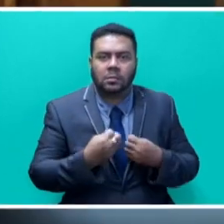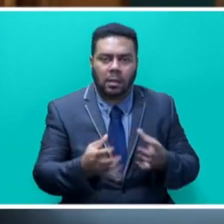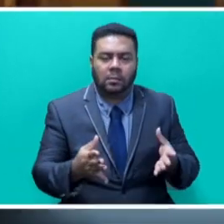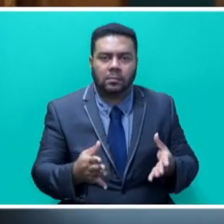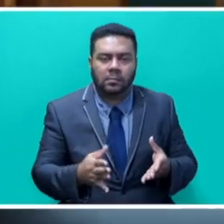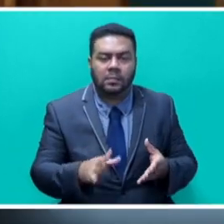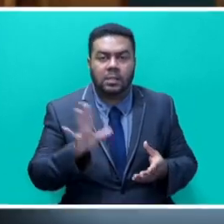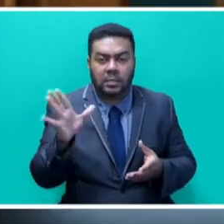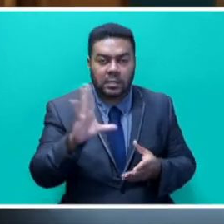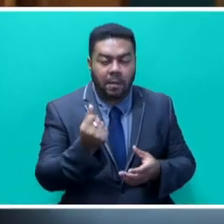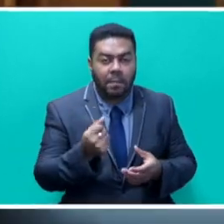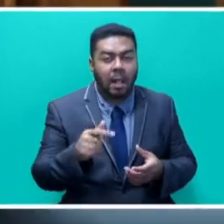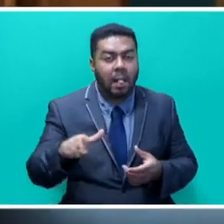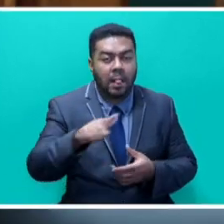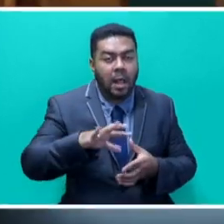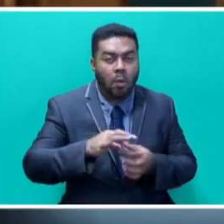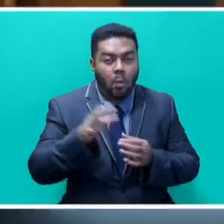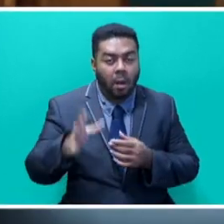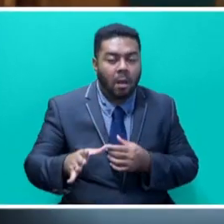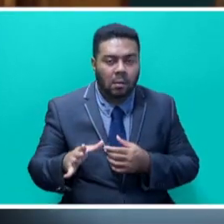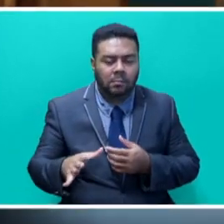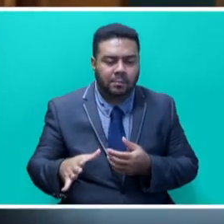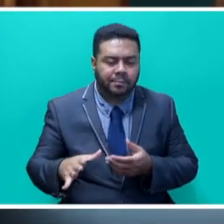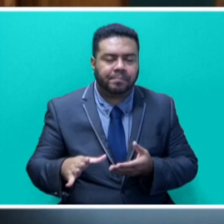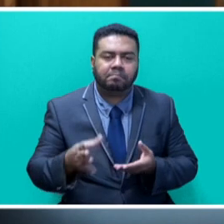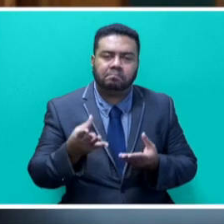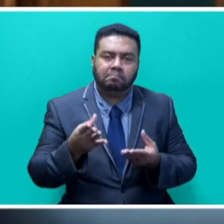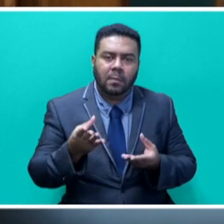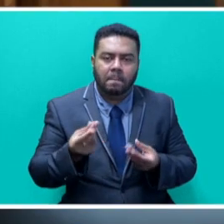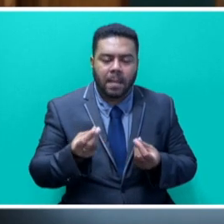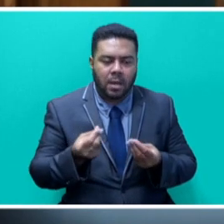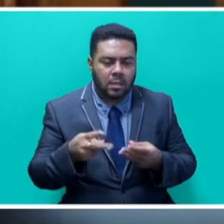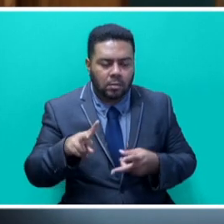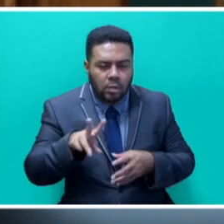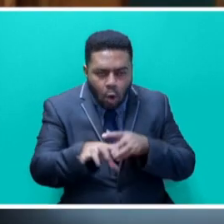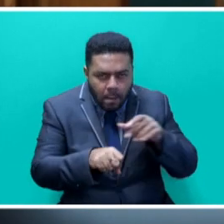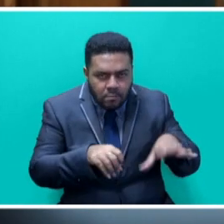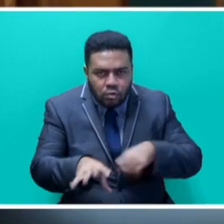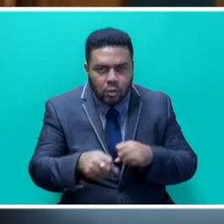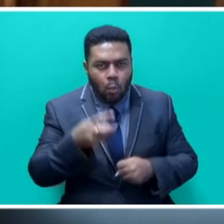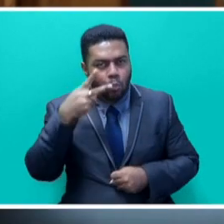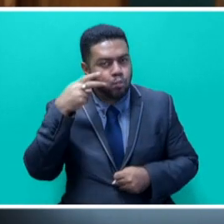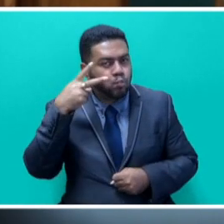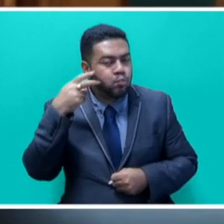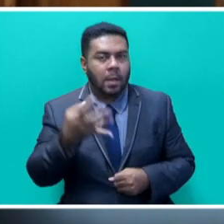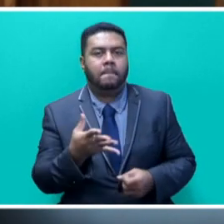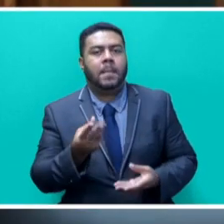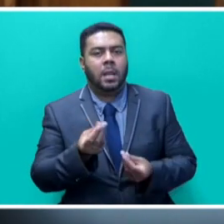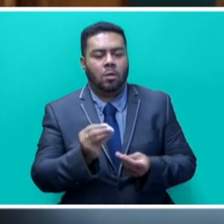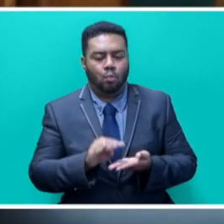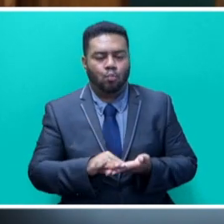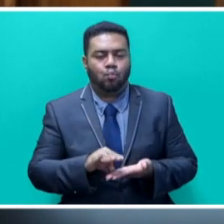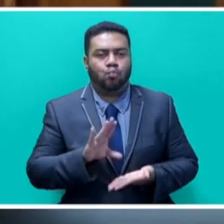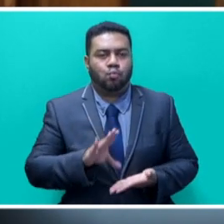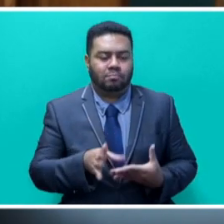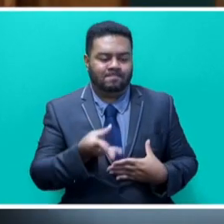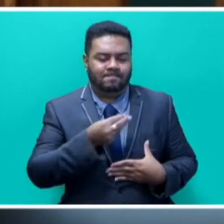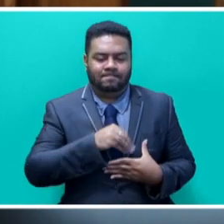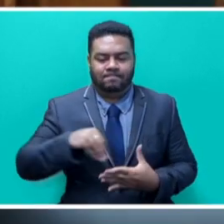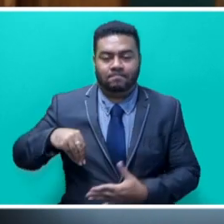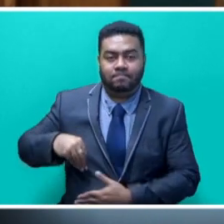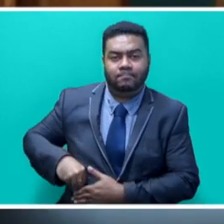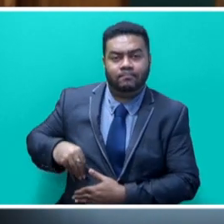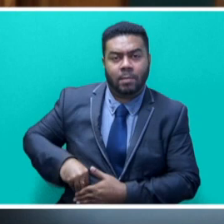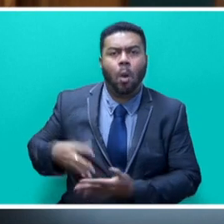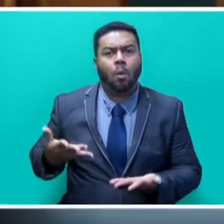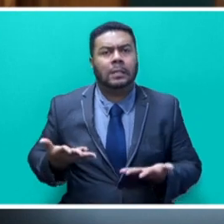money on the side to the detriment of majority of the landowners and upright businesses. There was hardly any